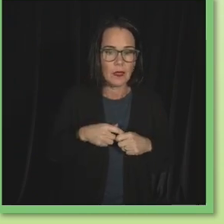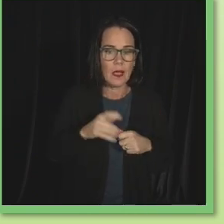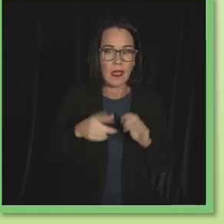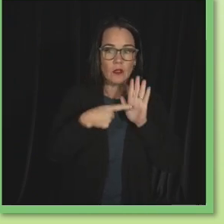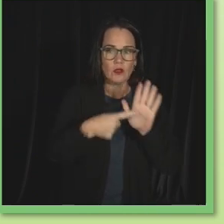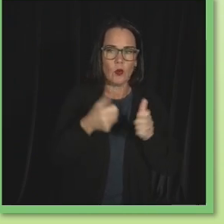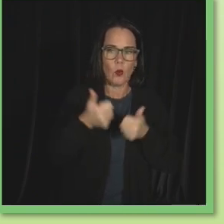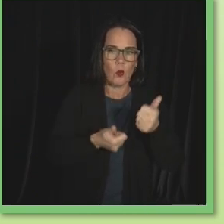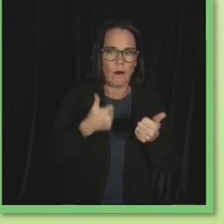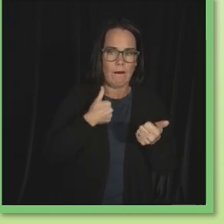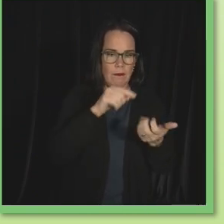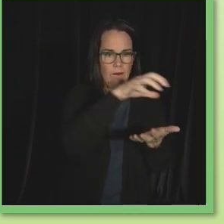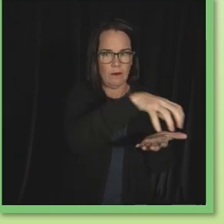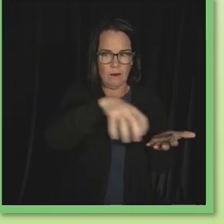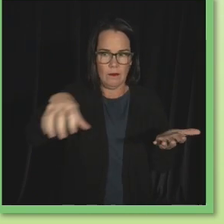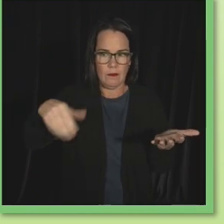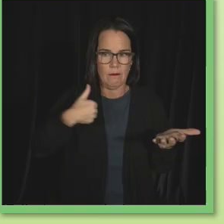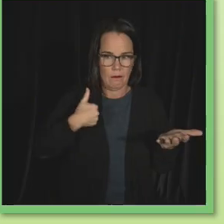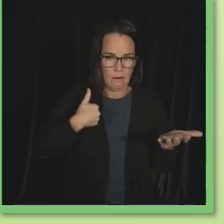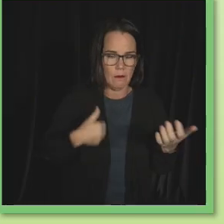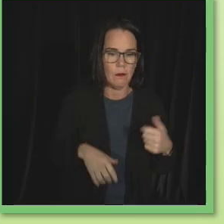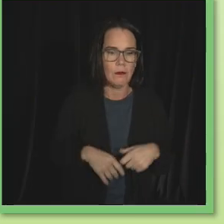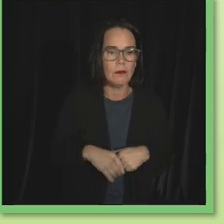resources. So in our case, it's